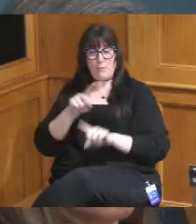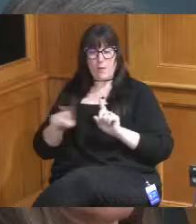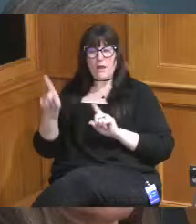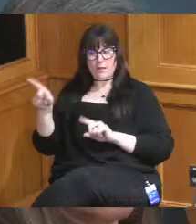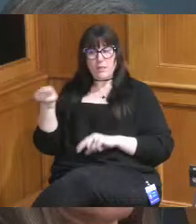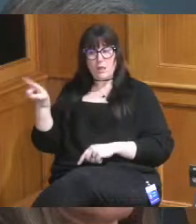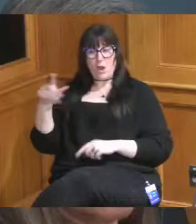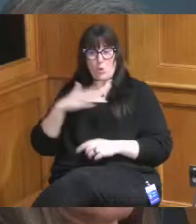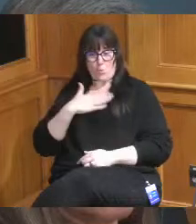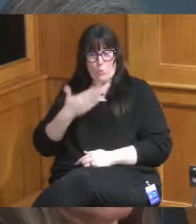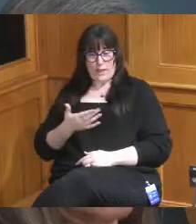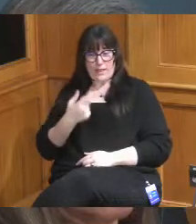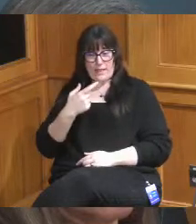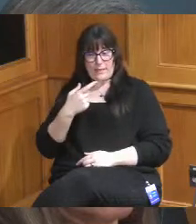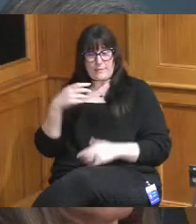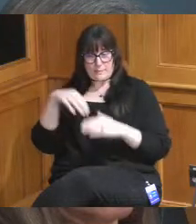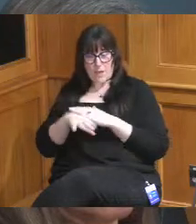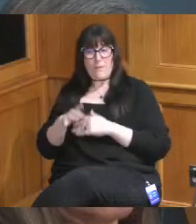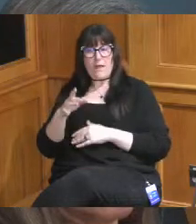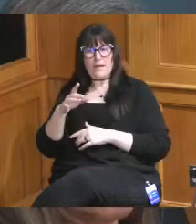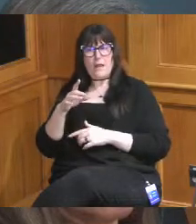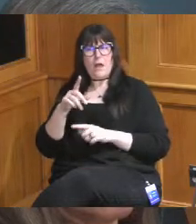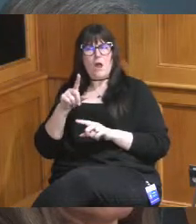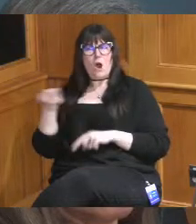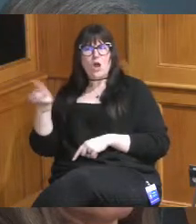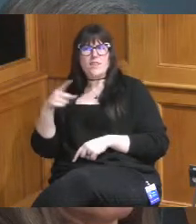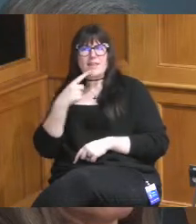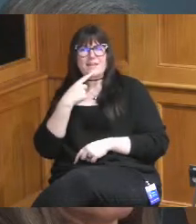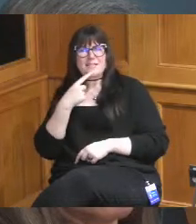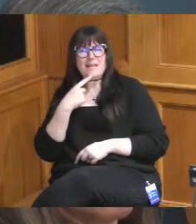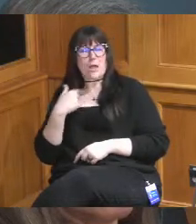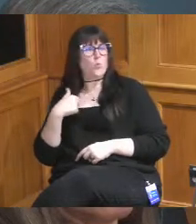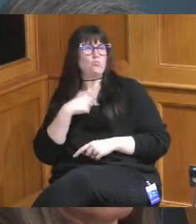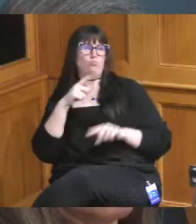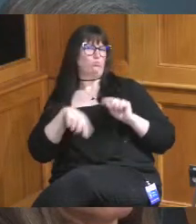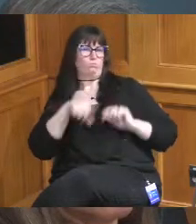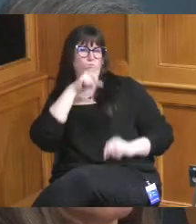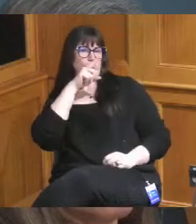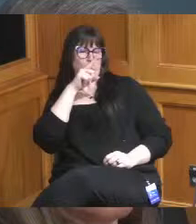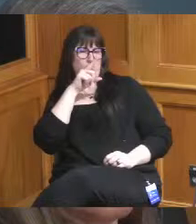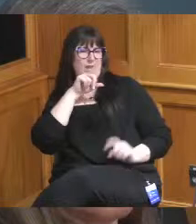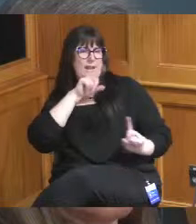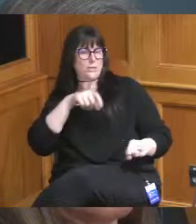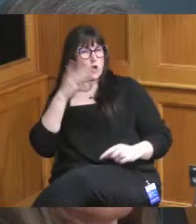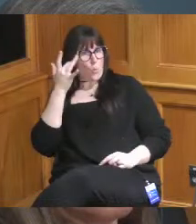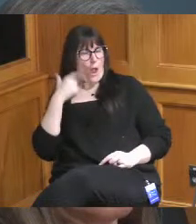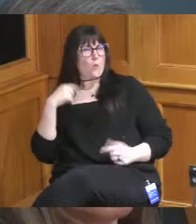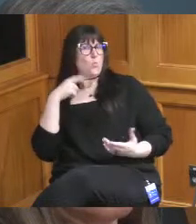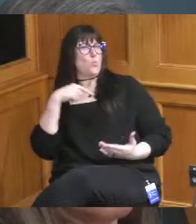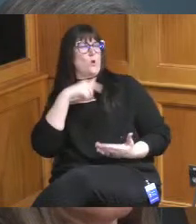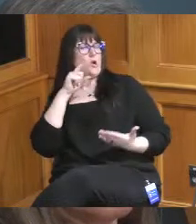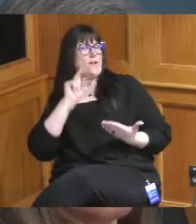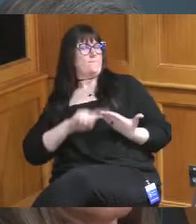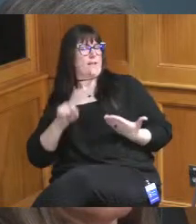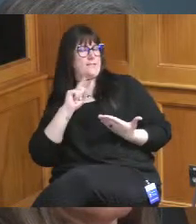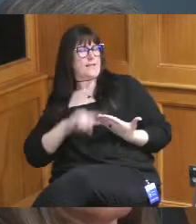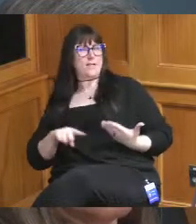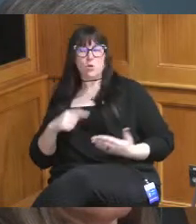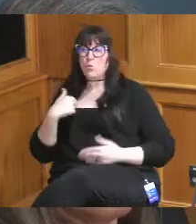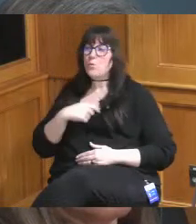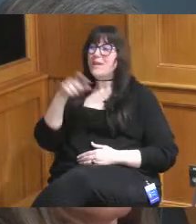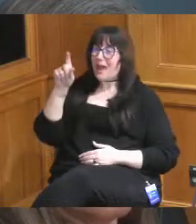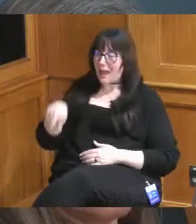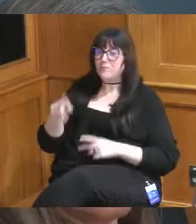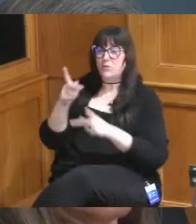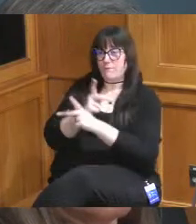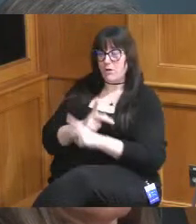to come in and say, we can't answer because we're in an investigation right now and all that, I mean, we definitely have to get to the bottom of